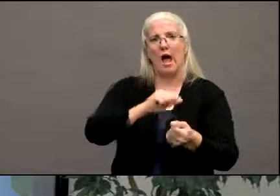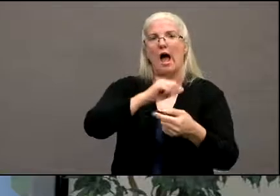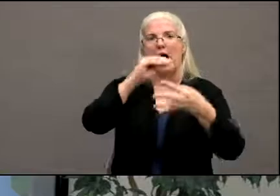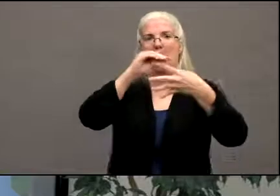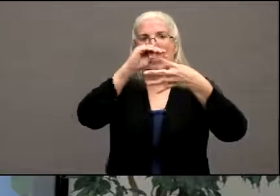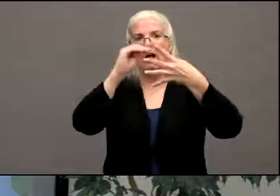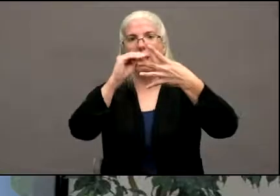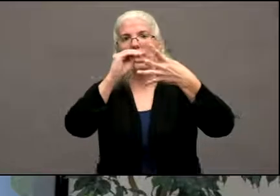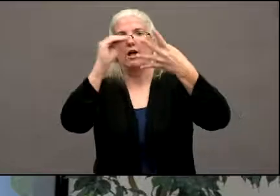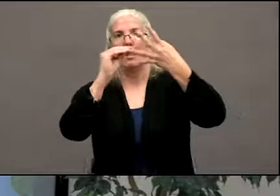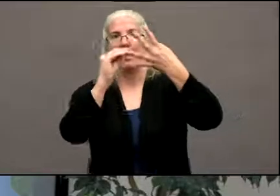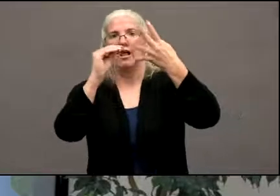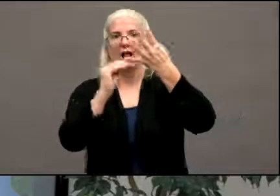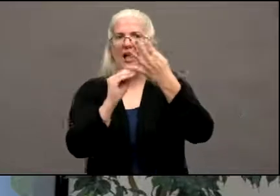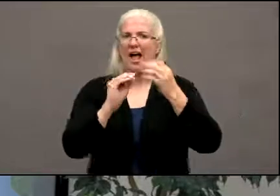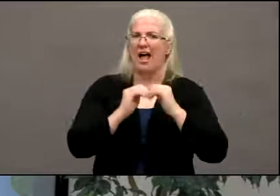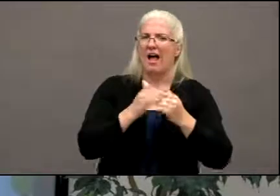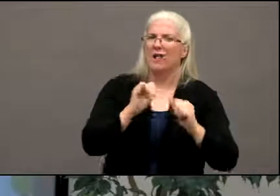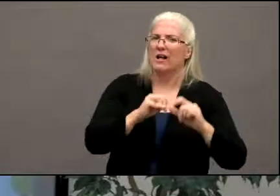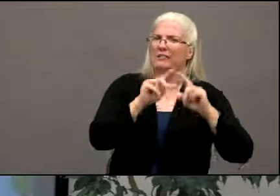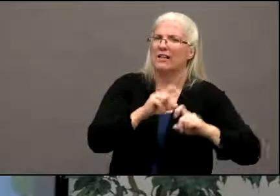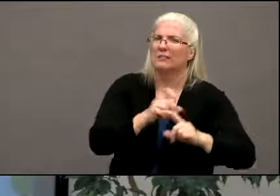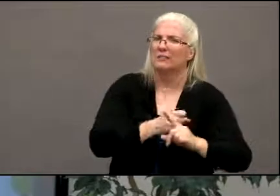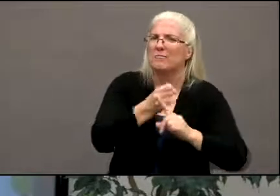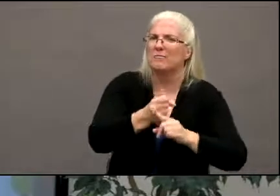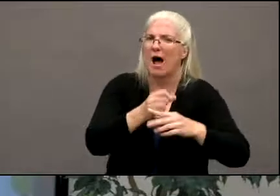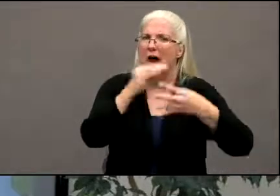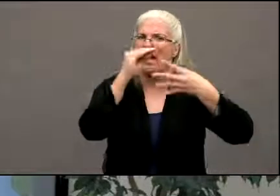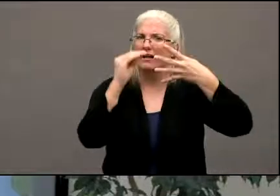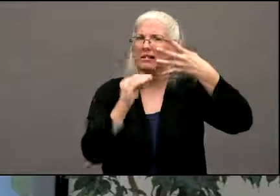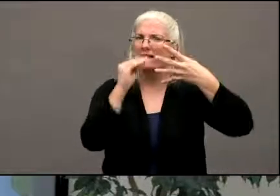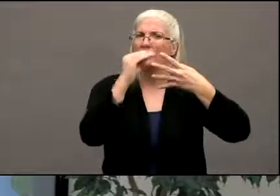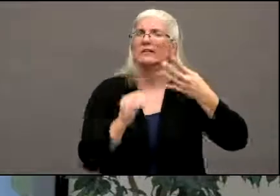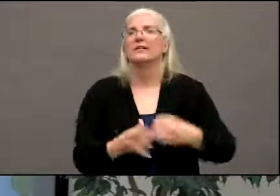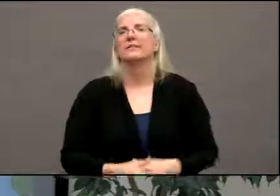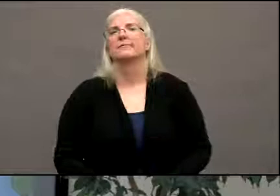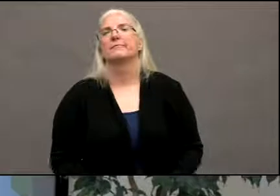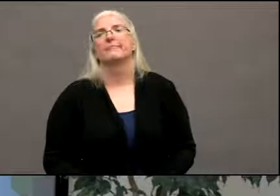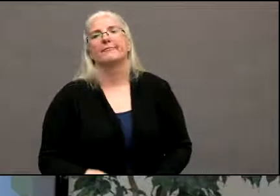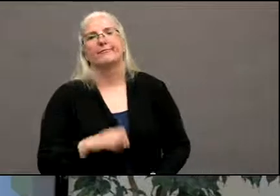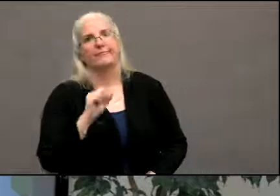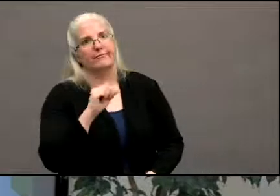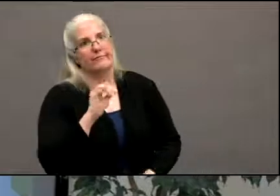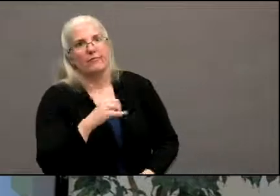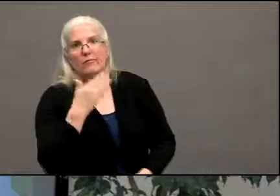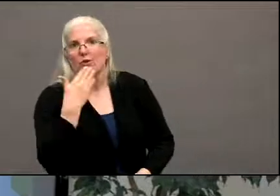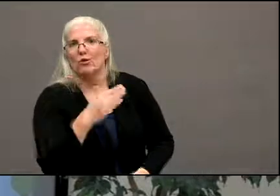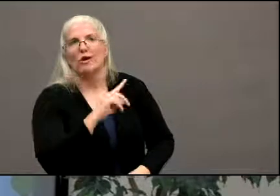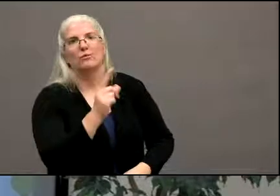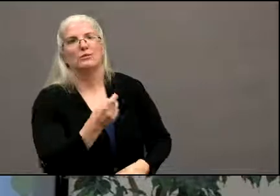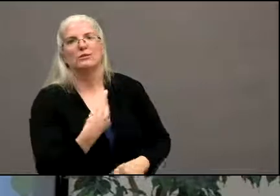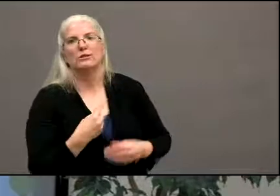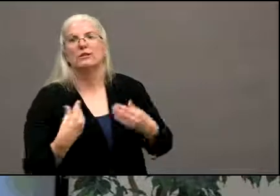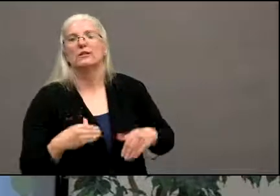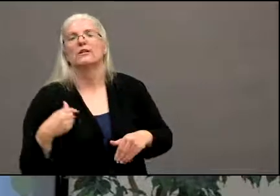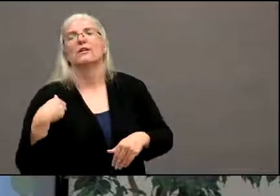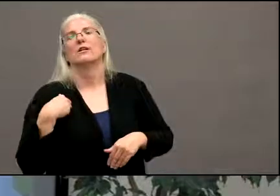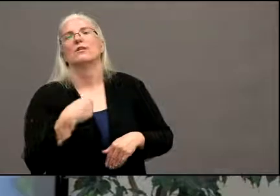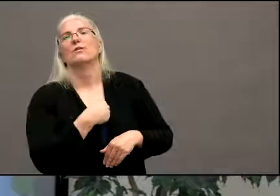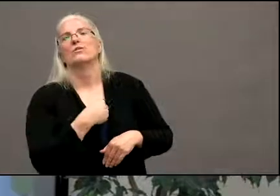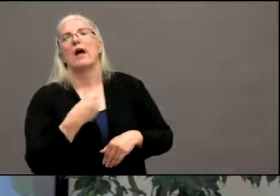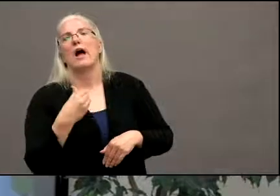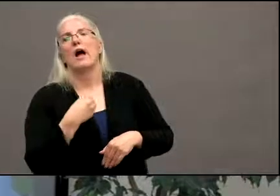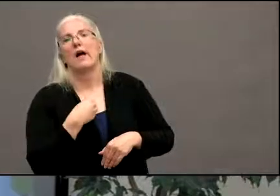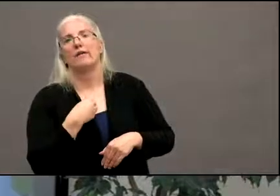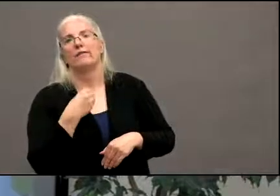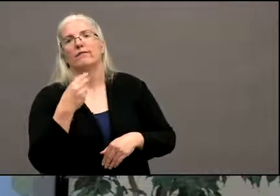you, Larry. So the state's framework uses two main metrics in balance with one another. So the first